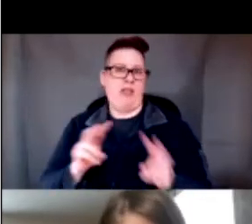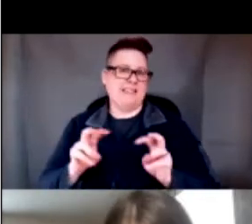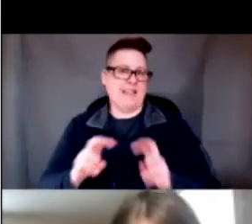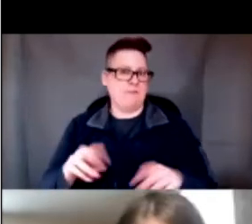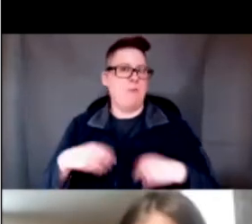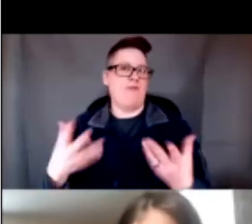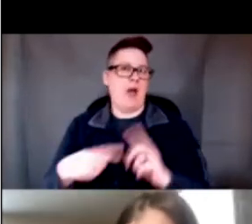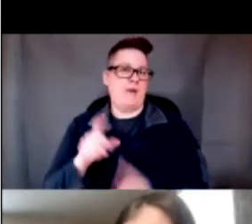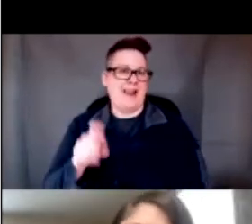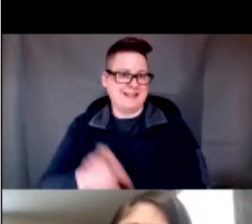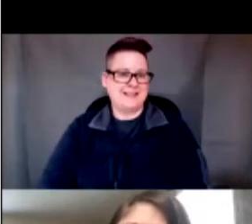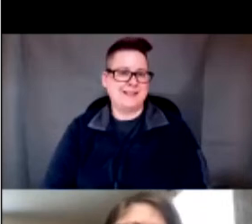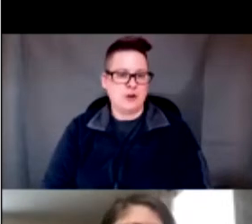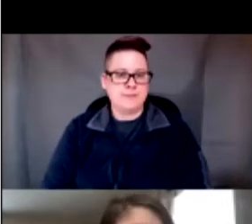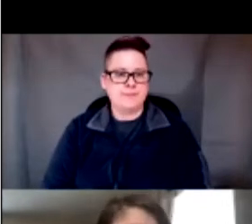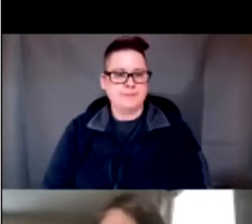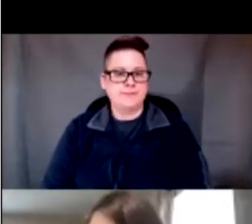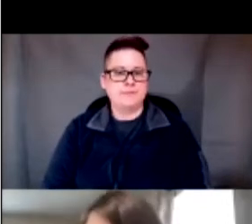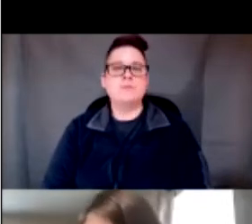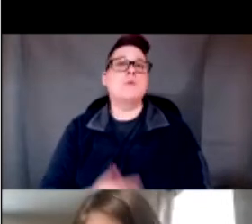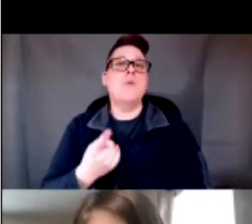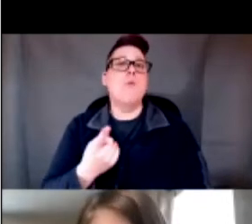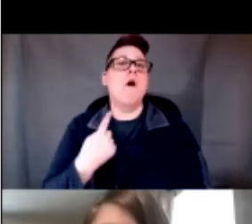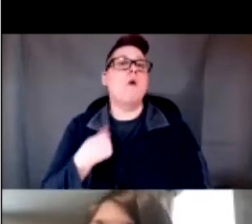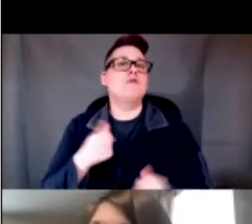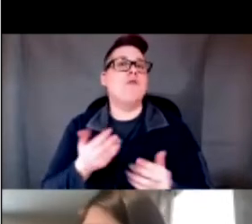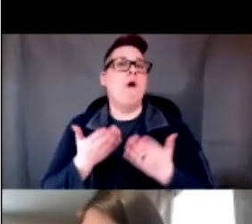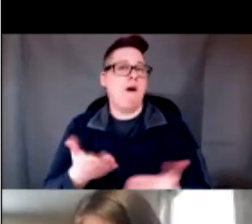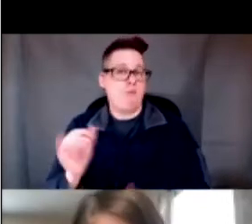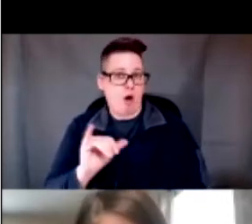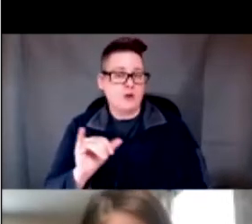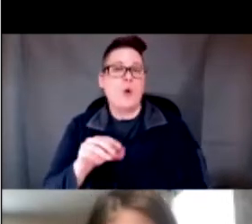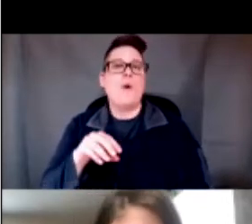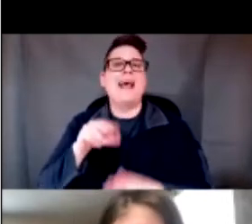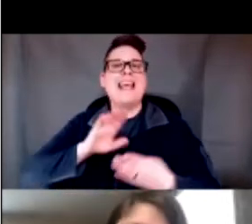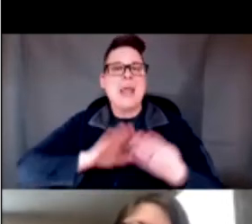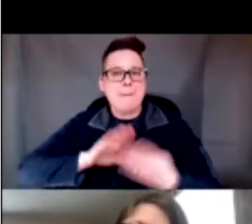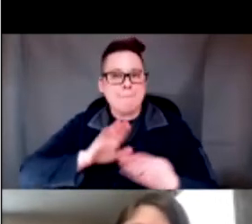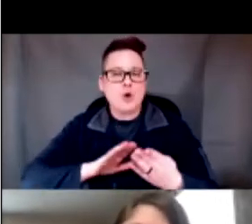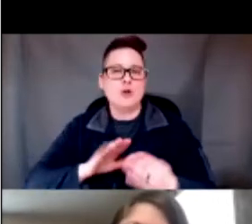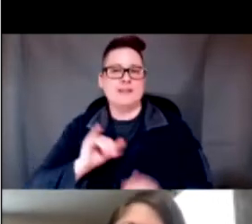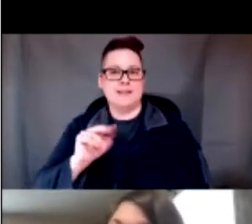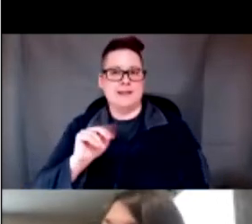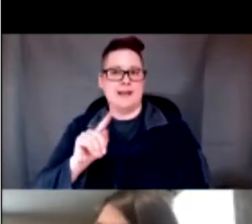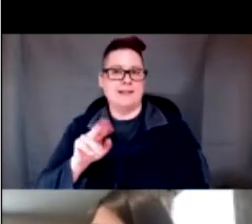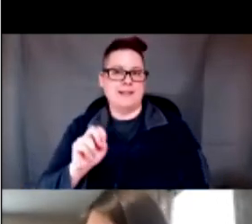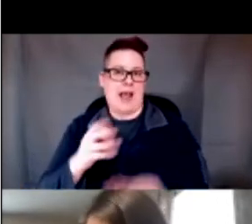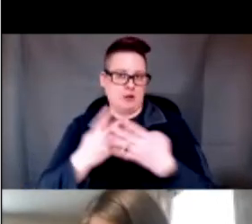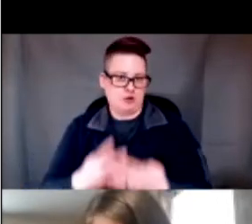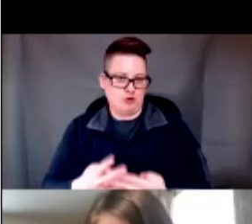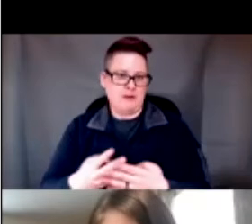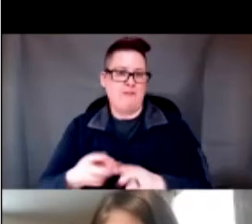necessary. One thing we also try to offer is in-person intake screens offered by our team's physician